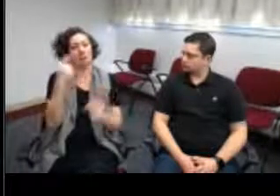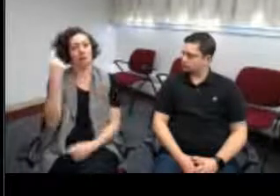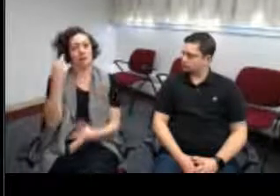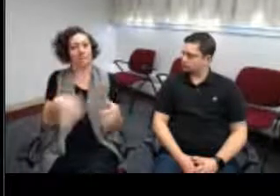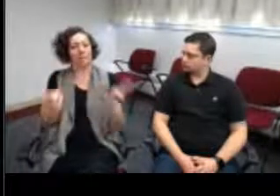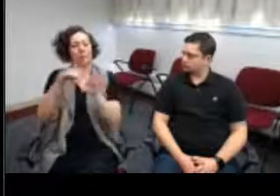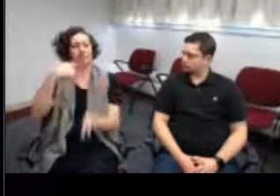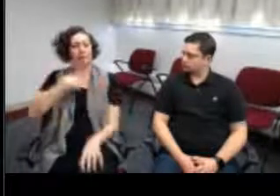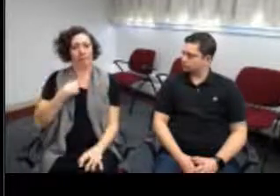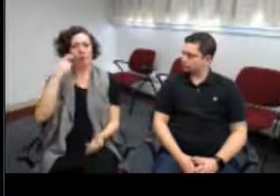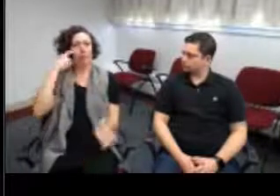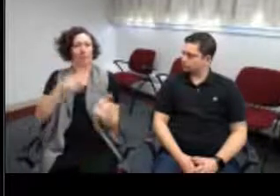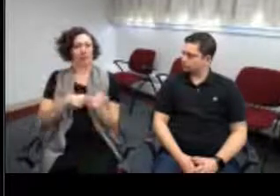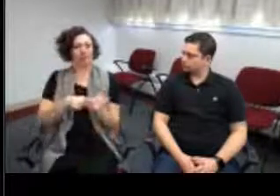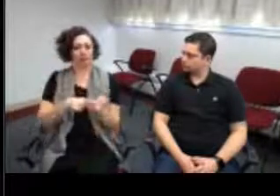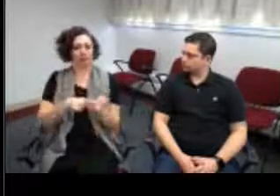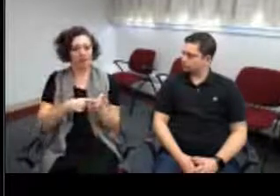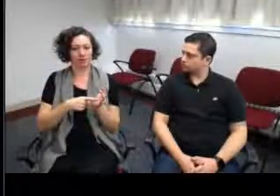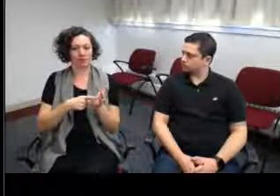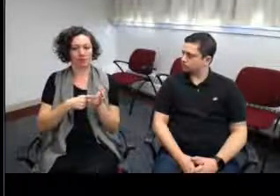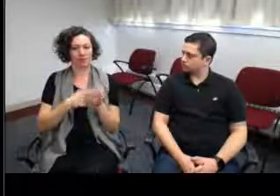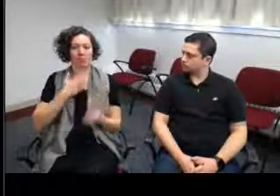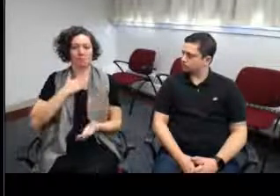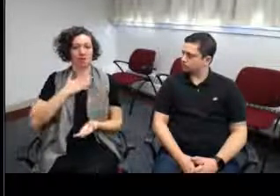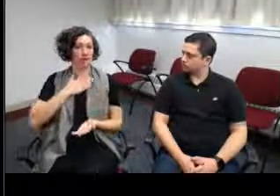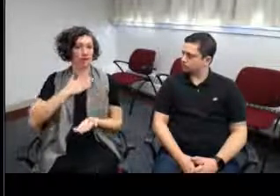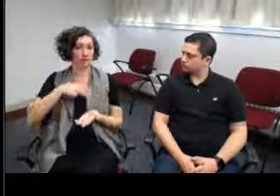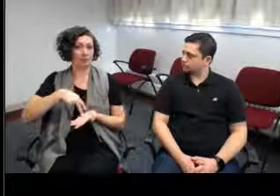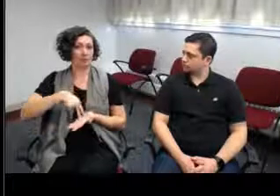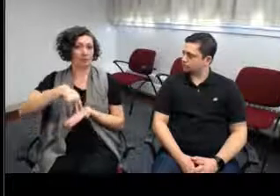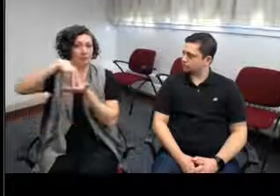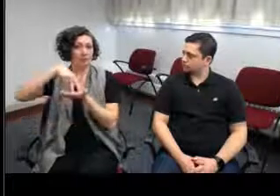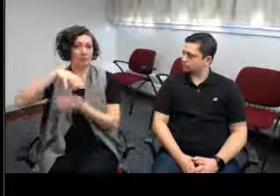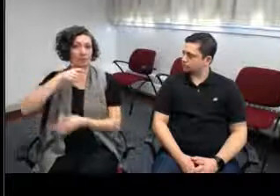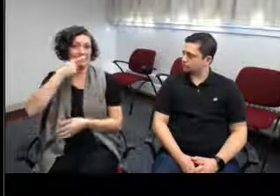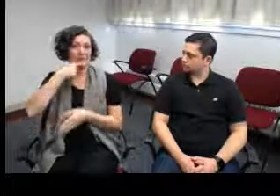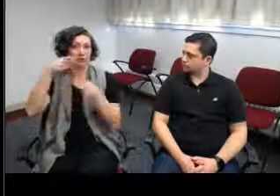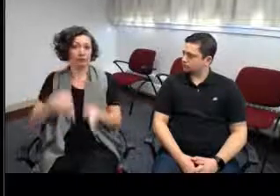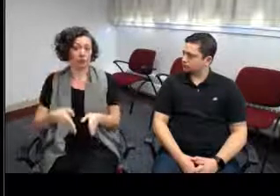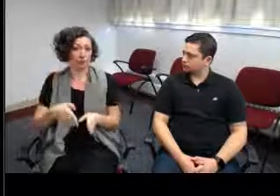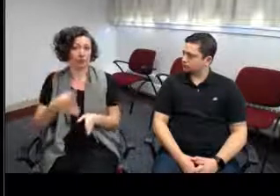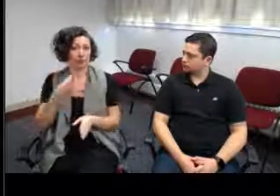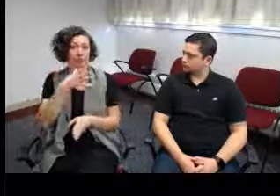hearing psychologist, but it's important for me to recognize that fact